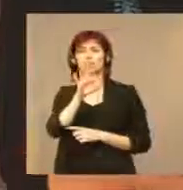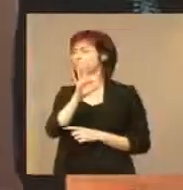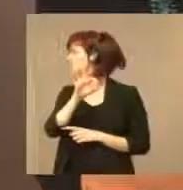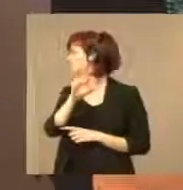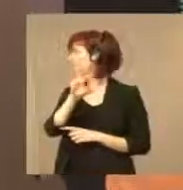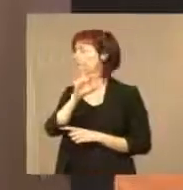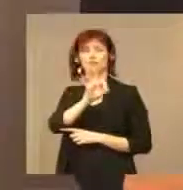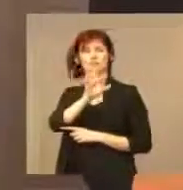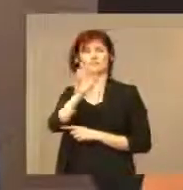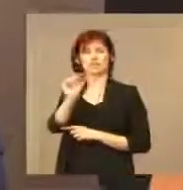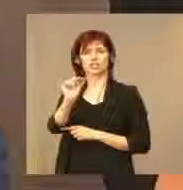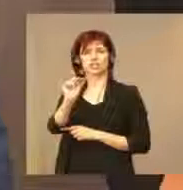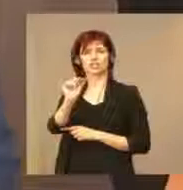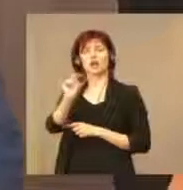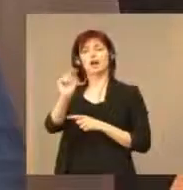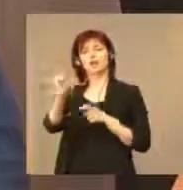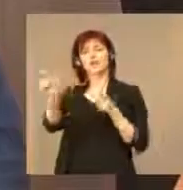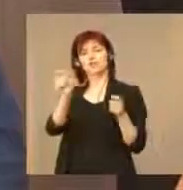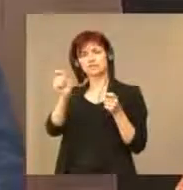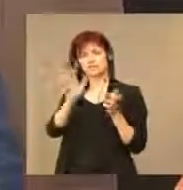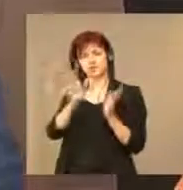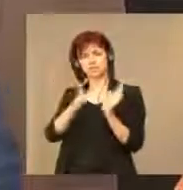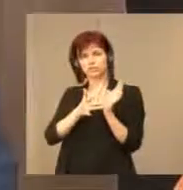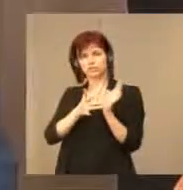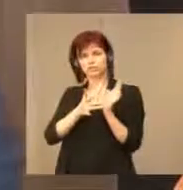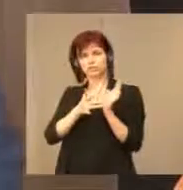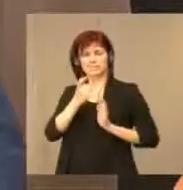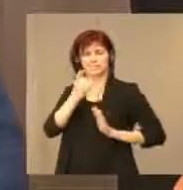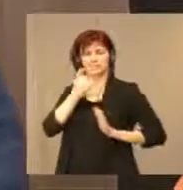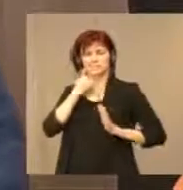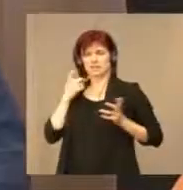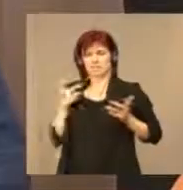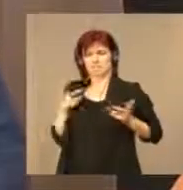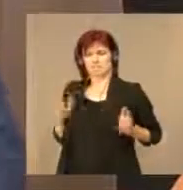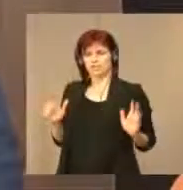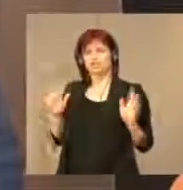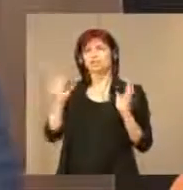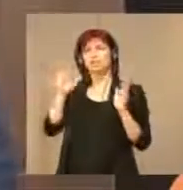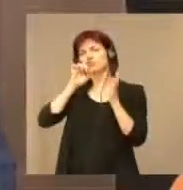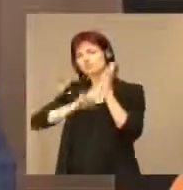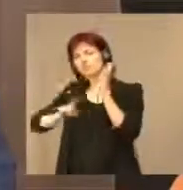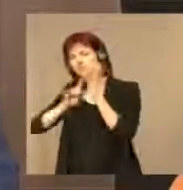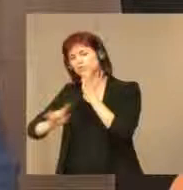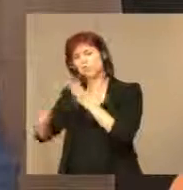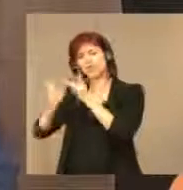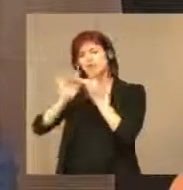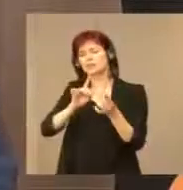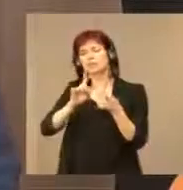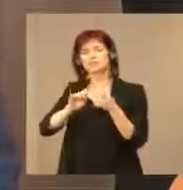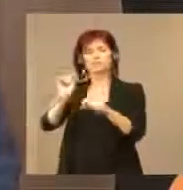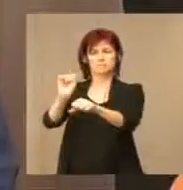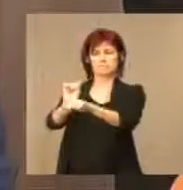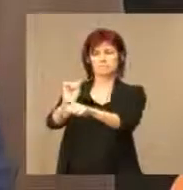Information Governance Center has just completed research on employment and explored